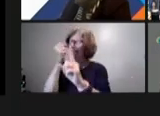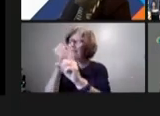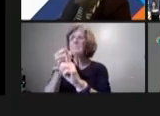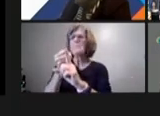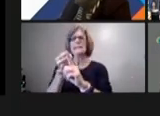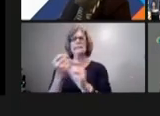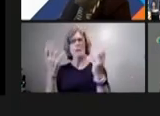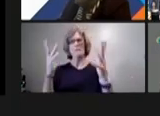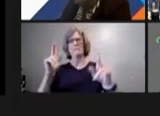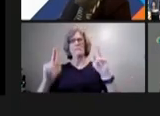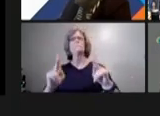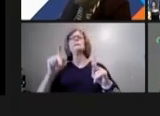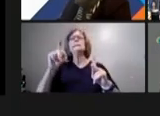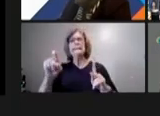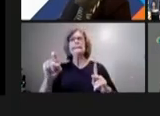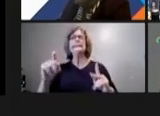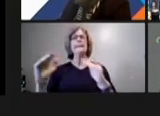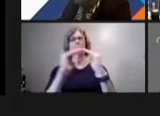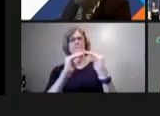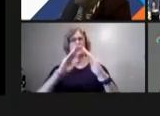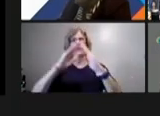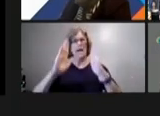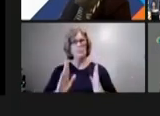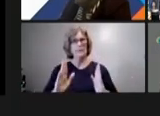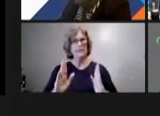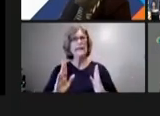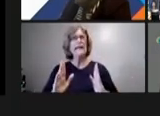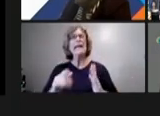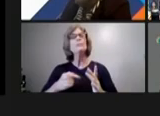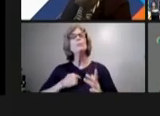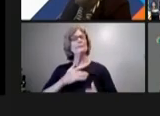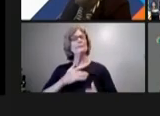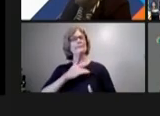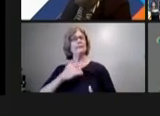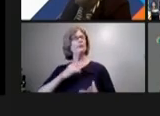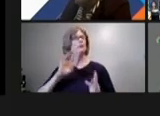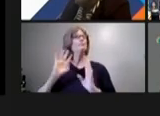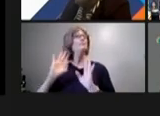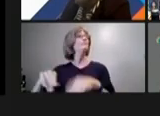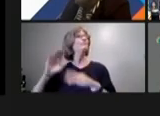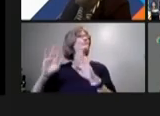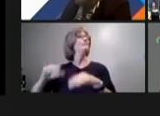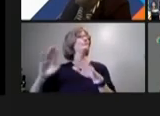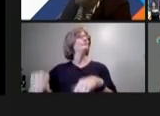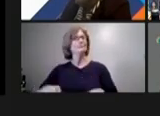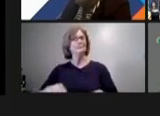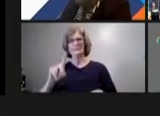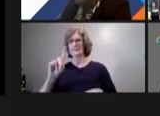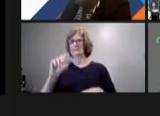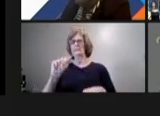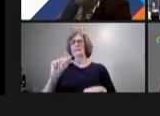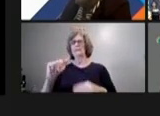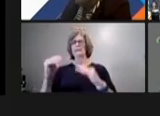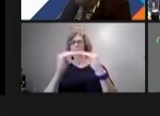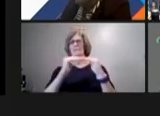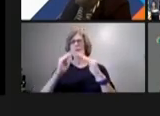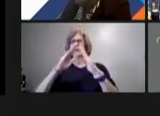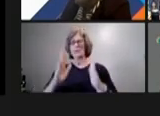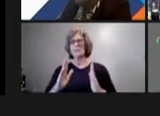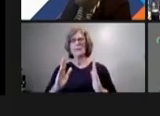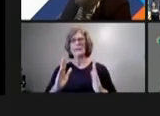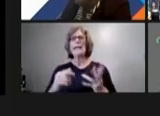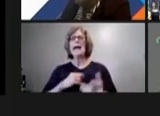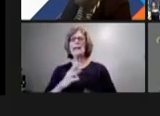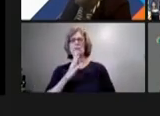think about disability accessibility in the housing and housing programs that you fund that go outside of and beyond